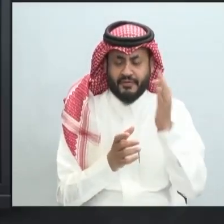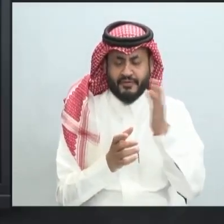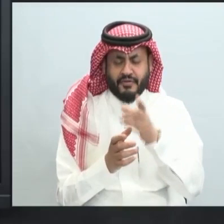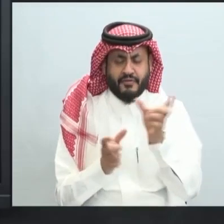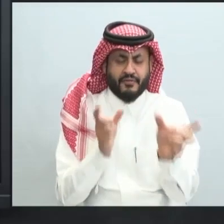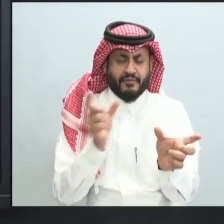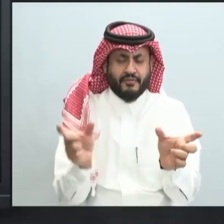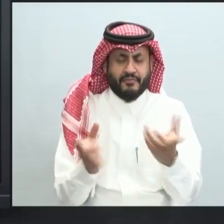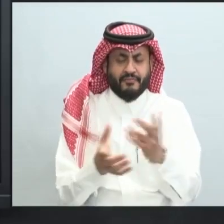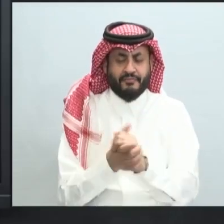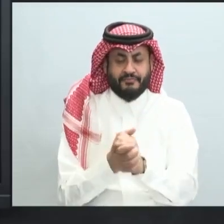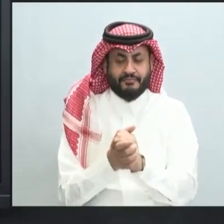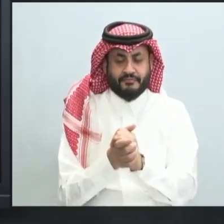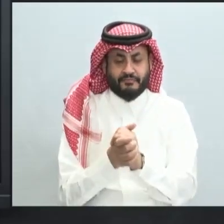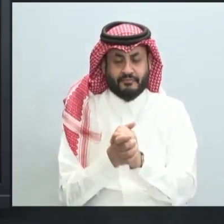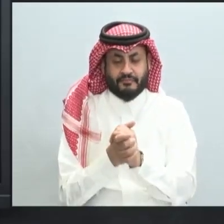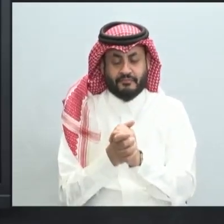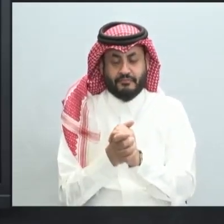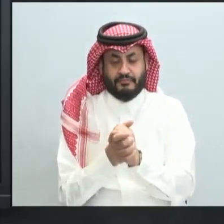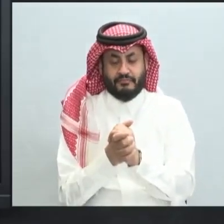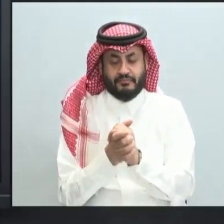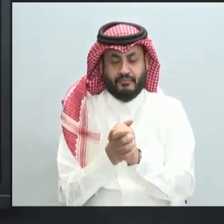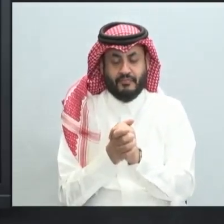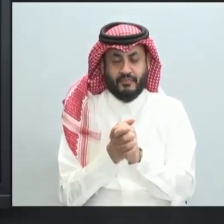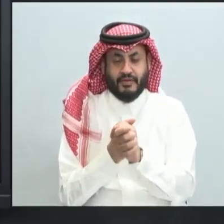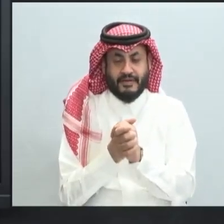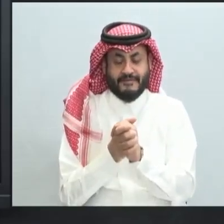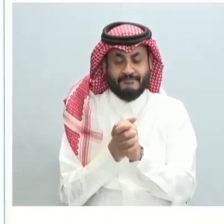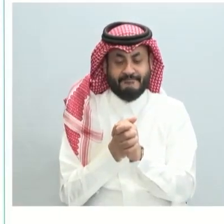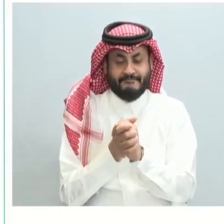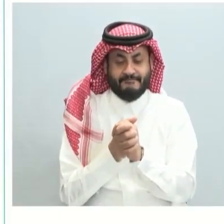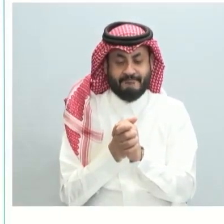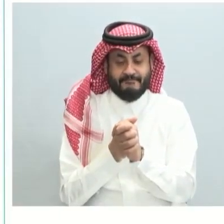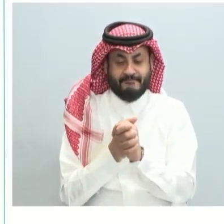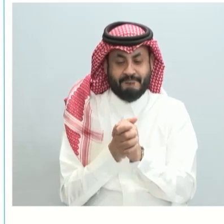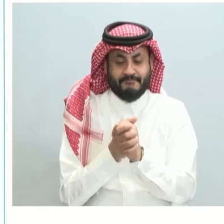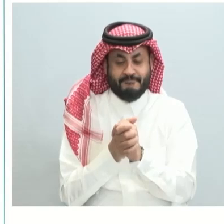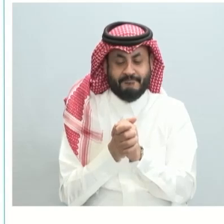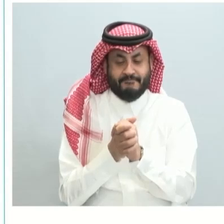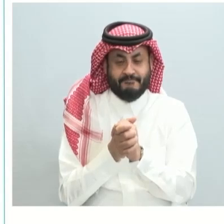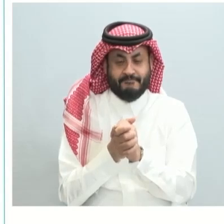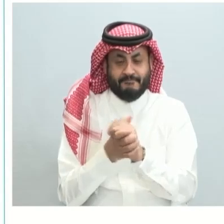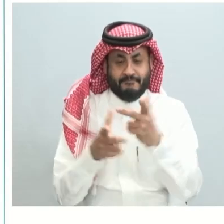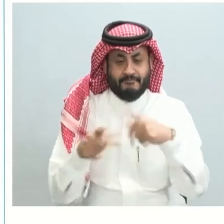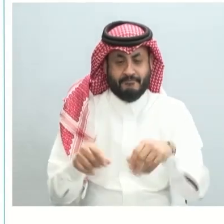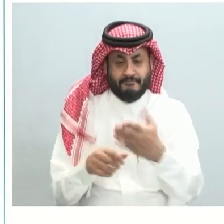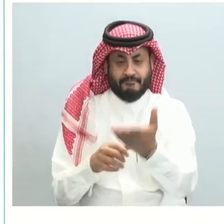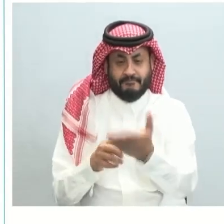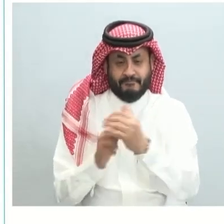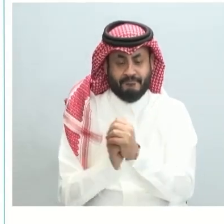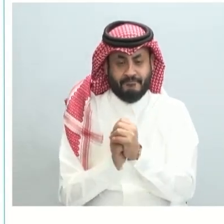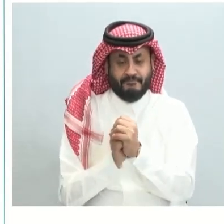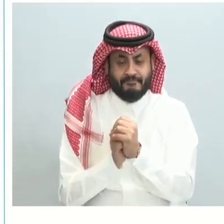will decide whether it matches the first or the second sound. The last word we have